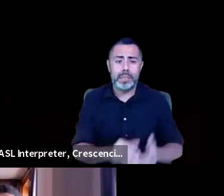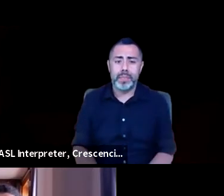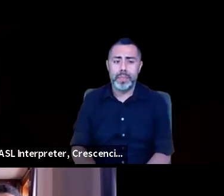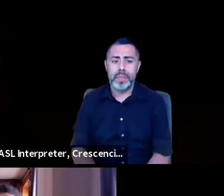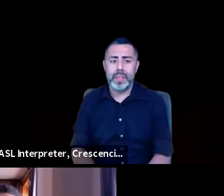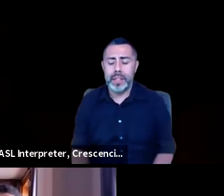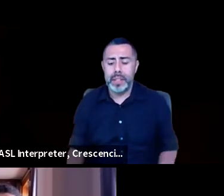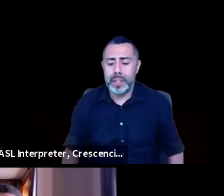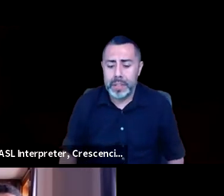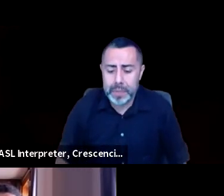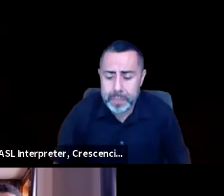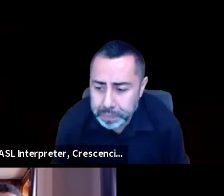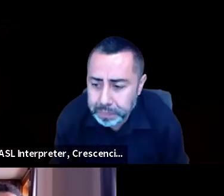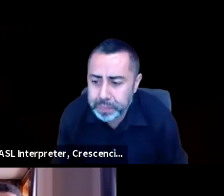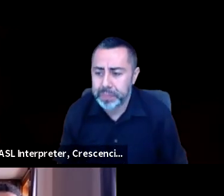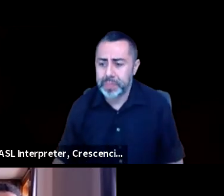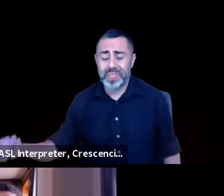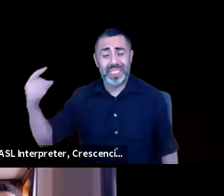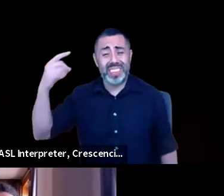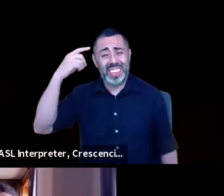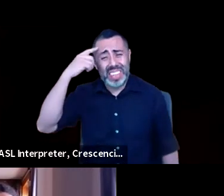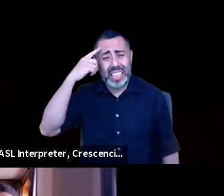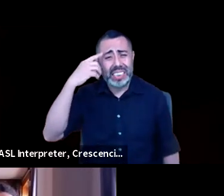I think that's beautiful. And maybe I'll